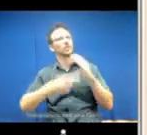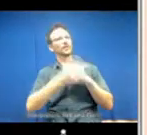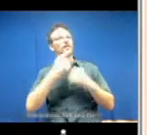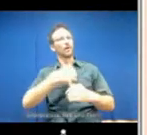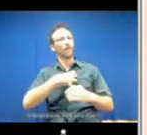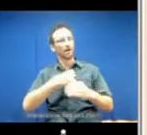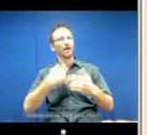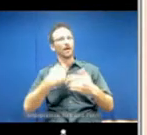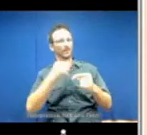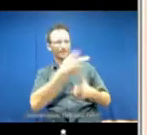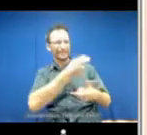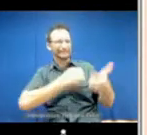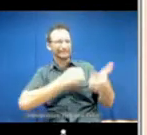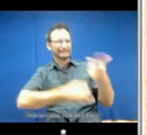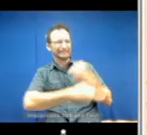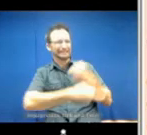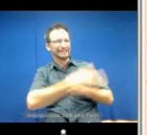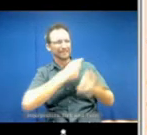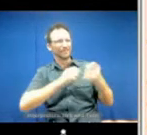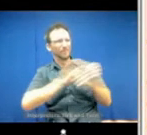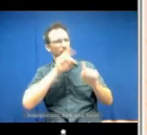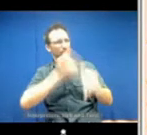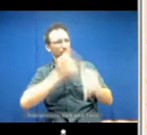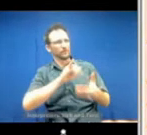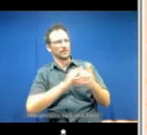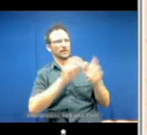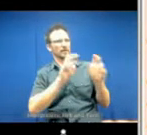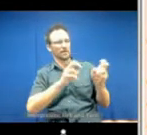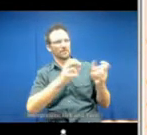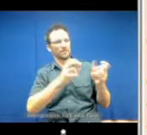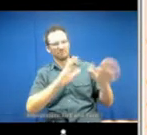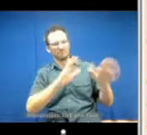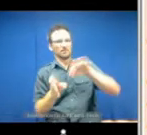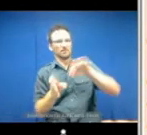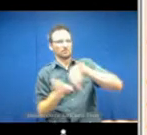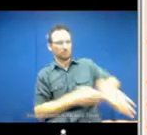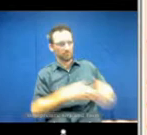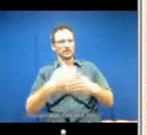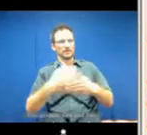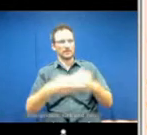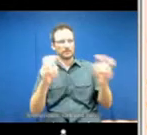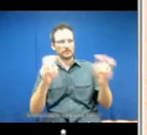topic. So first, some examples of the open phase.